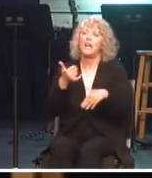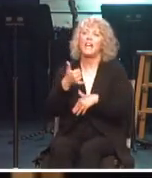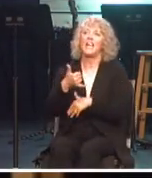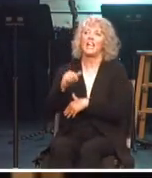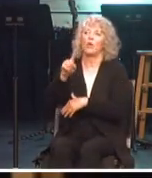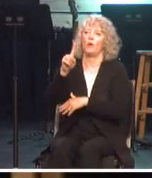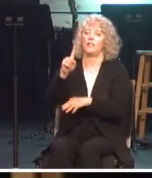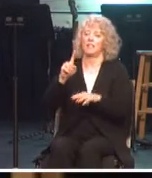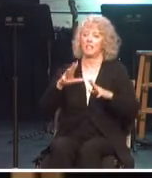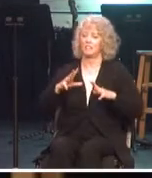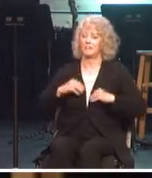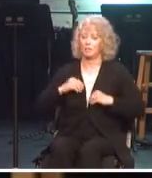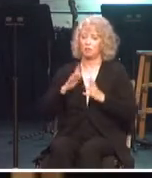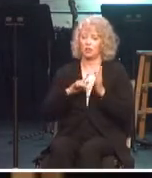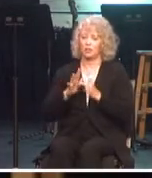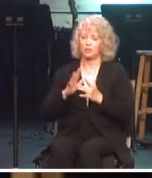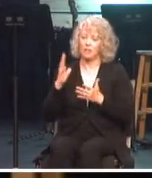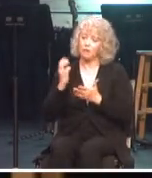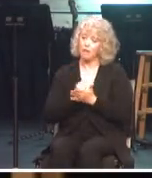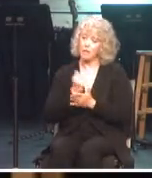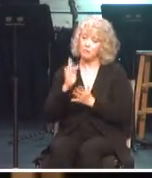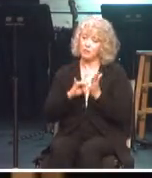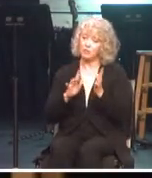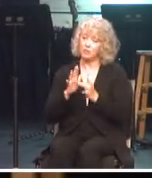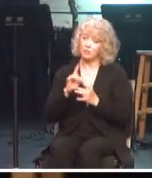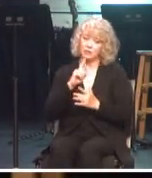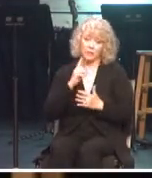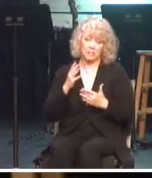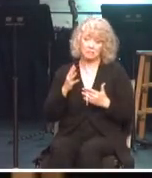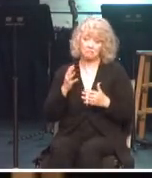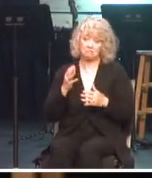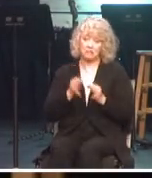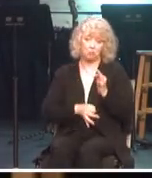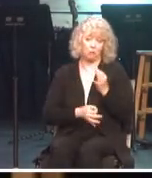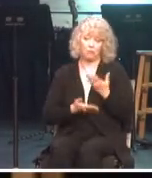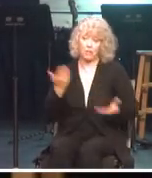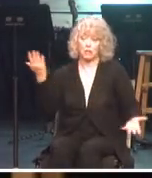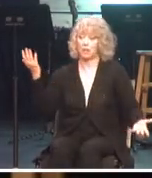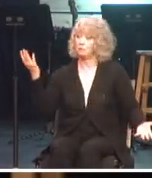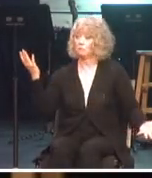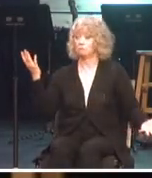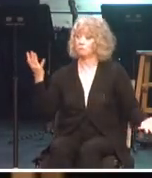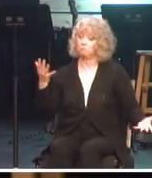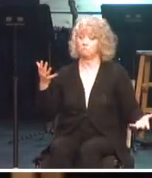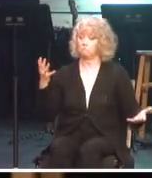As if believing the claims of Jesus is the easiest thing to do.